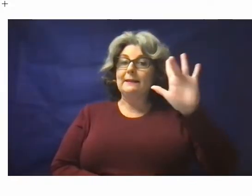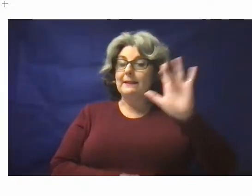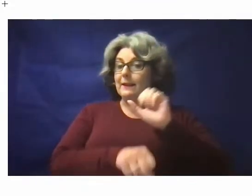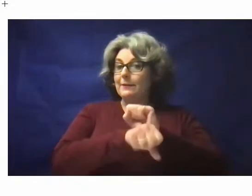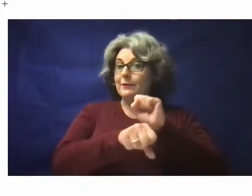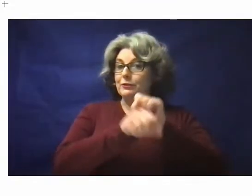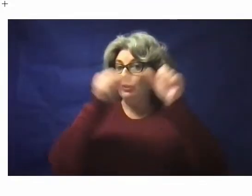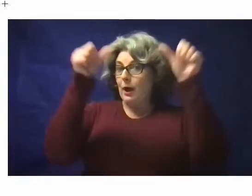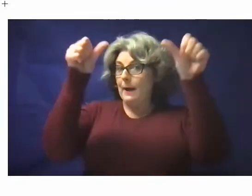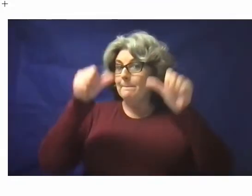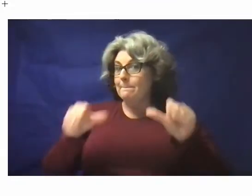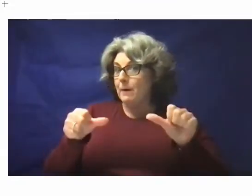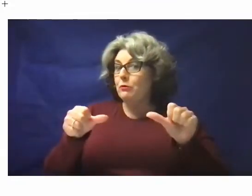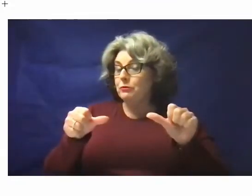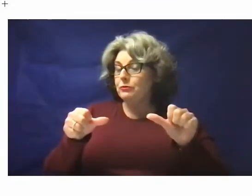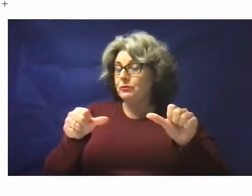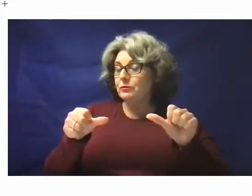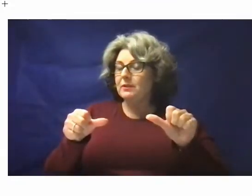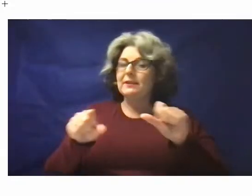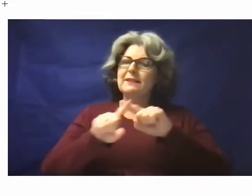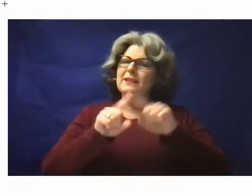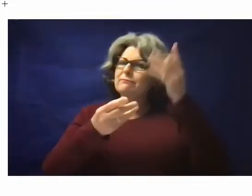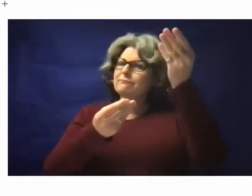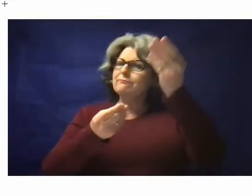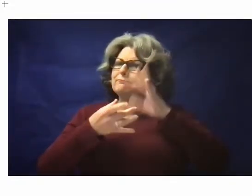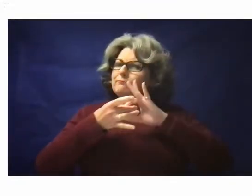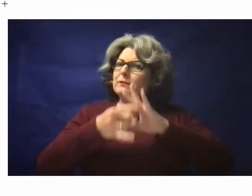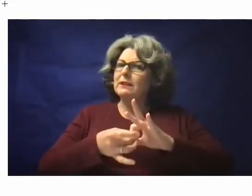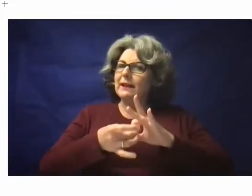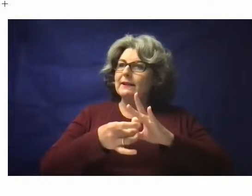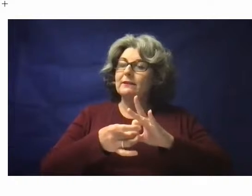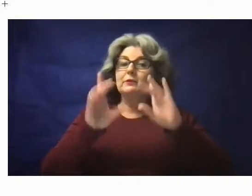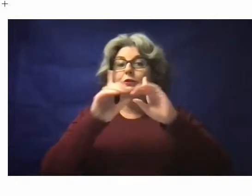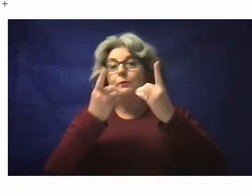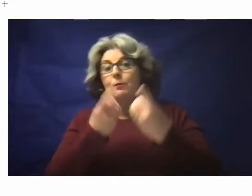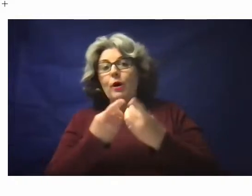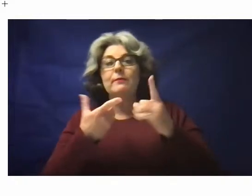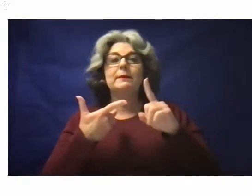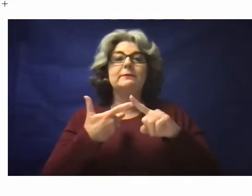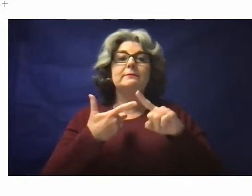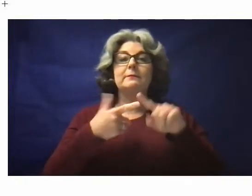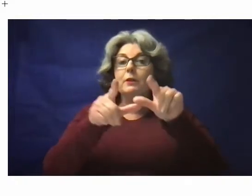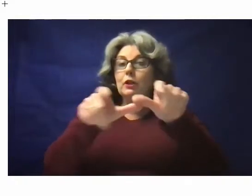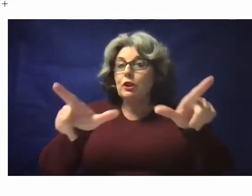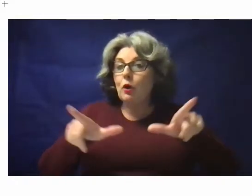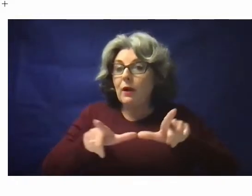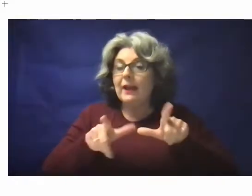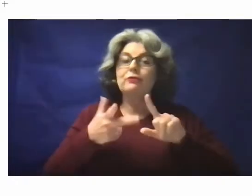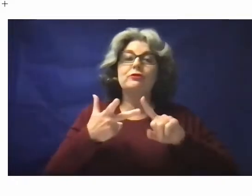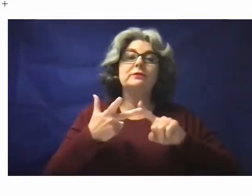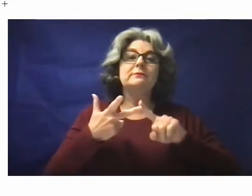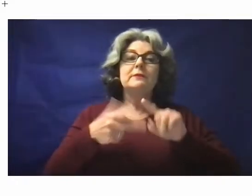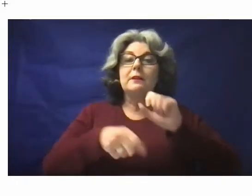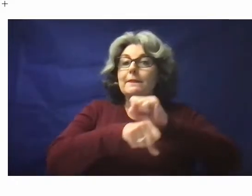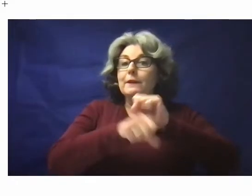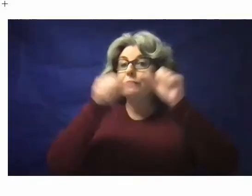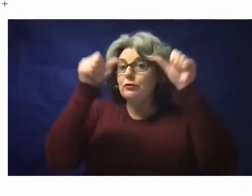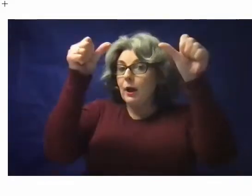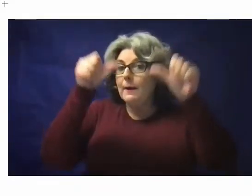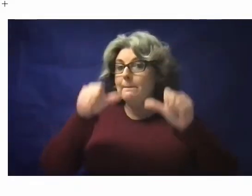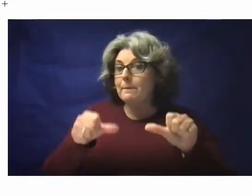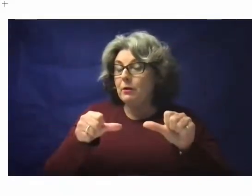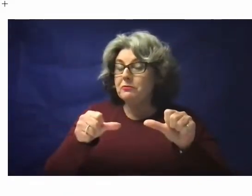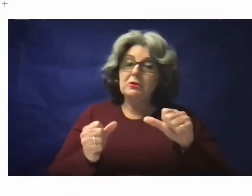poster, you'll have some information related to the department, the location. The job poster may show